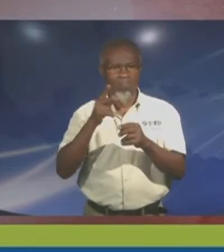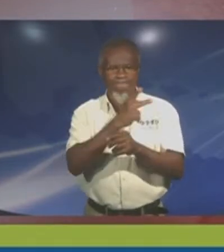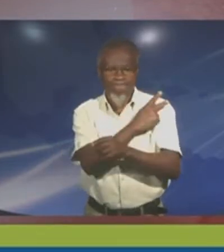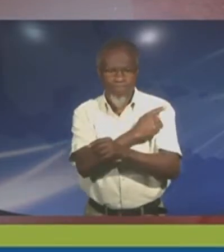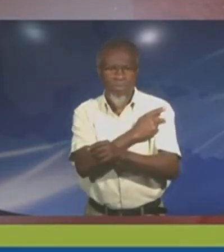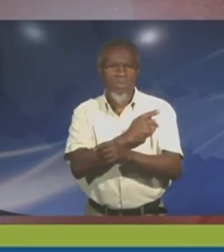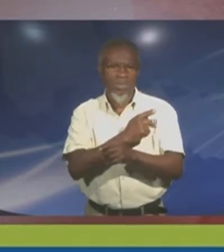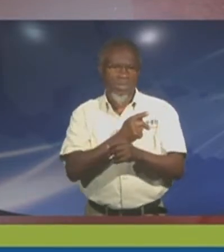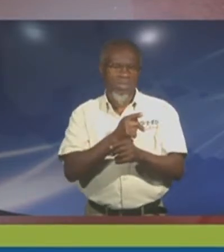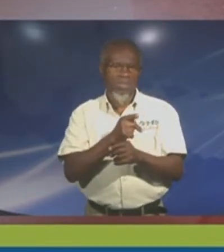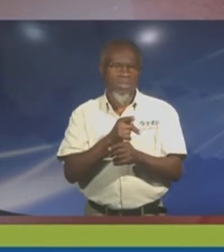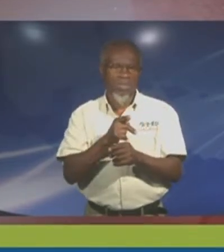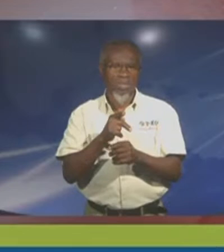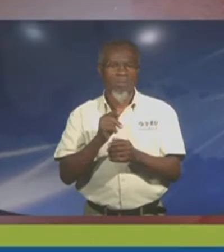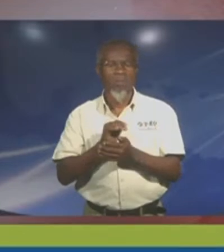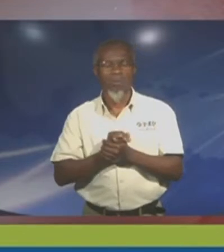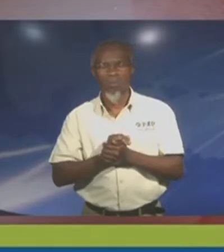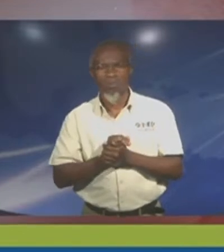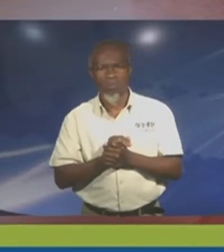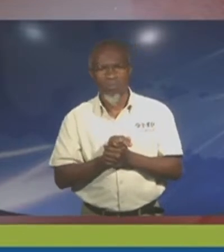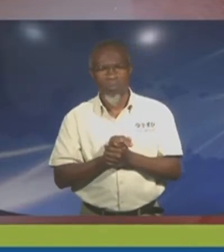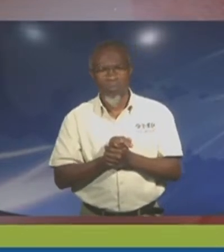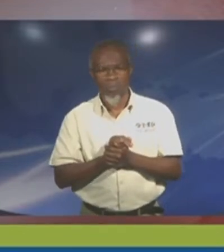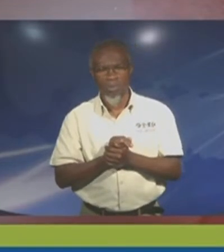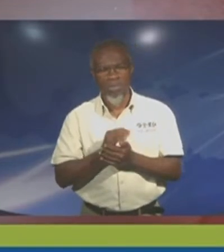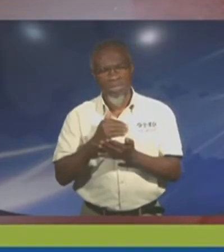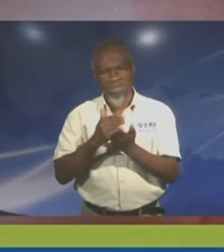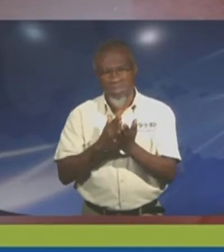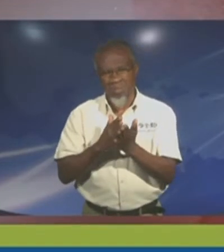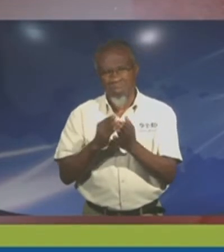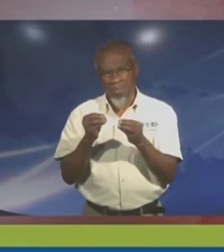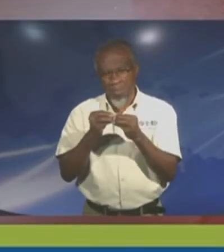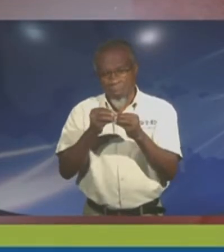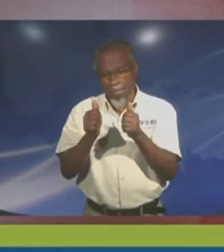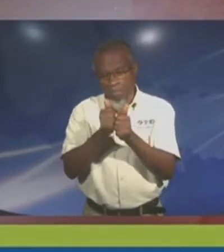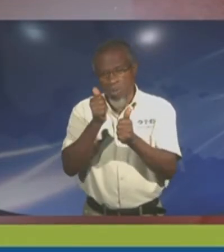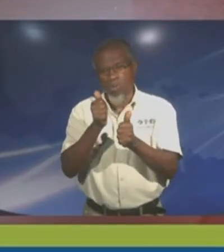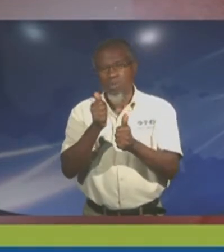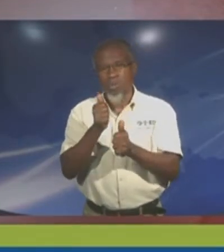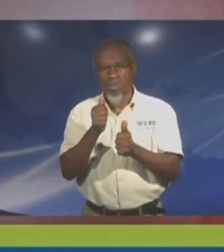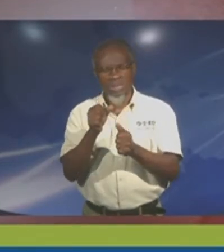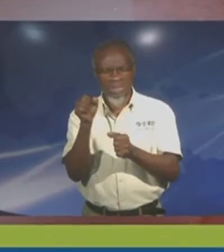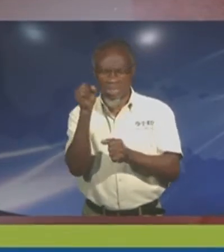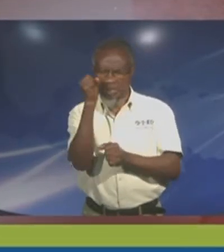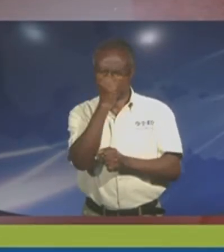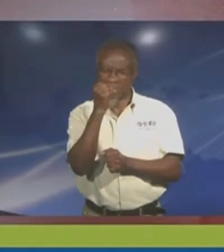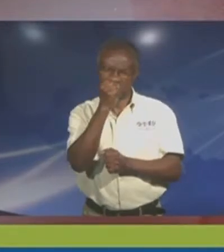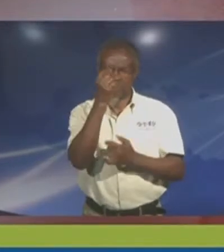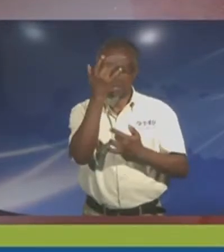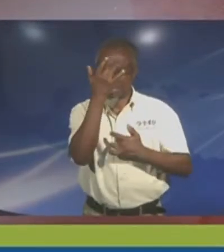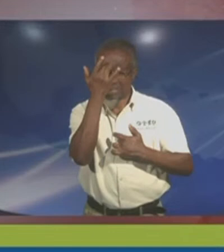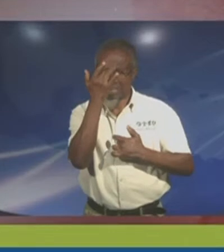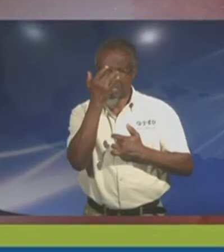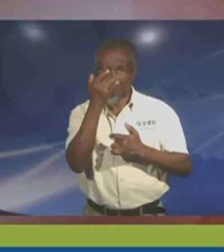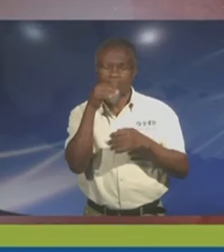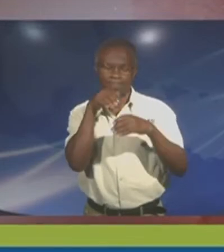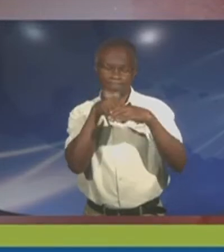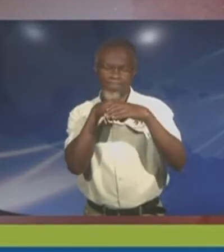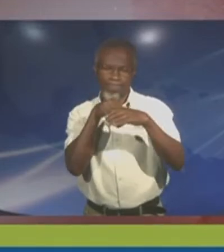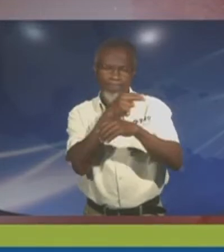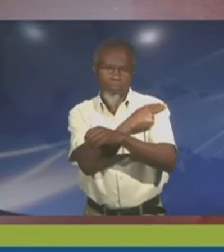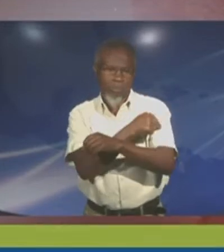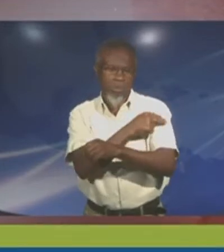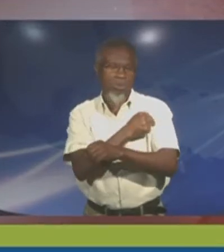are considered severely and critically ill, as they are currently in hospital, and there are 12